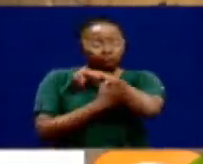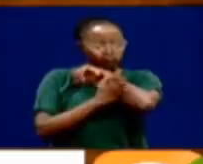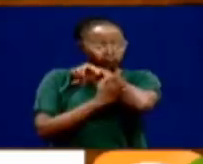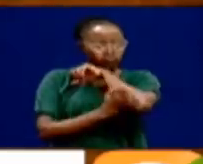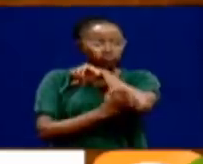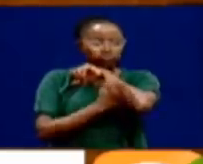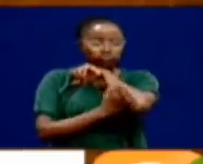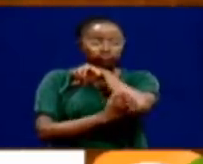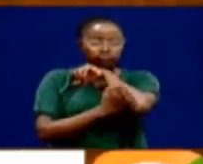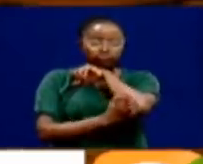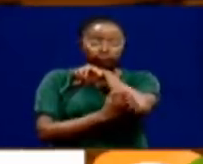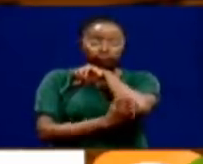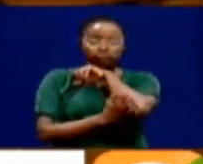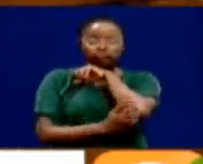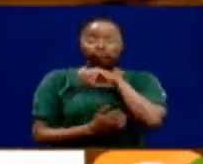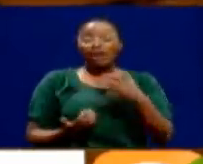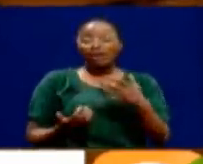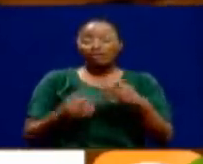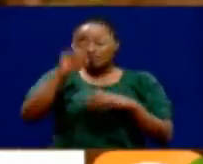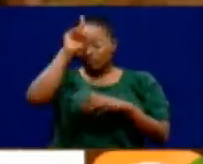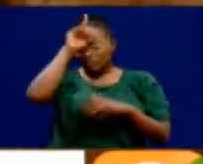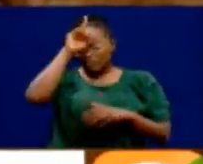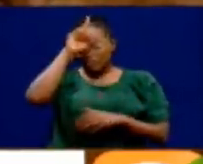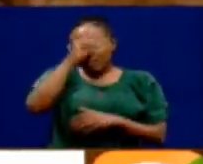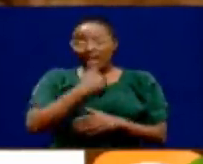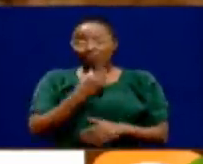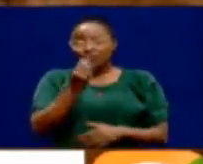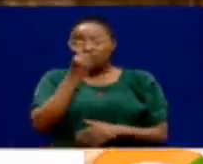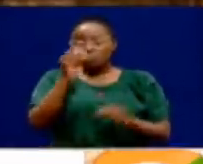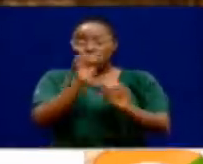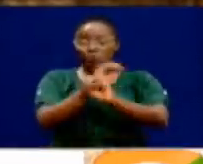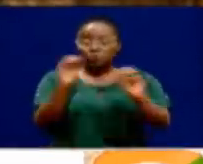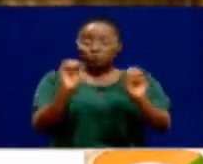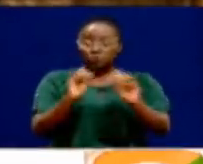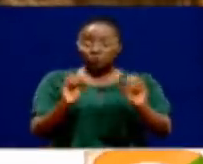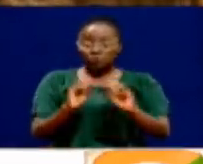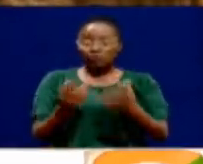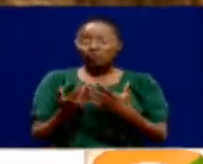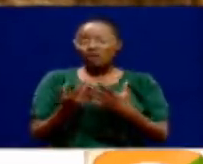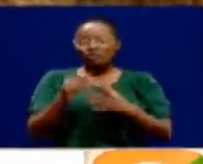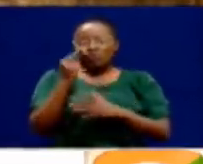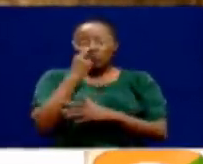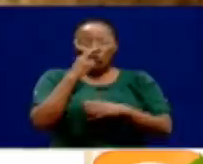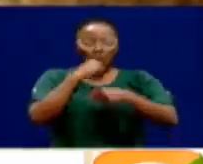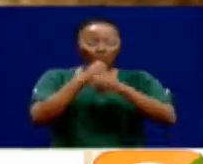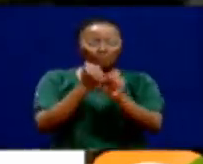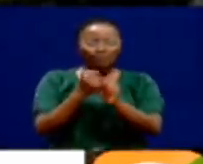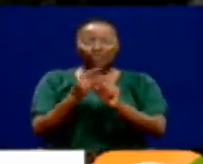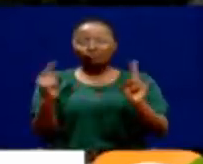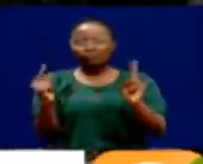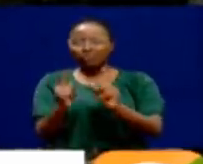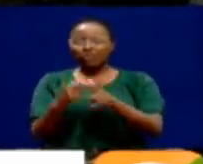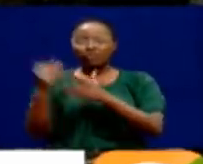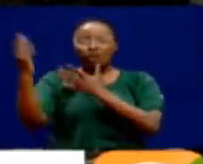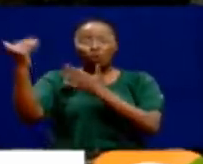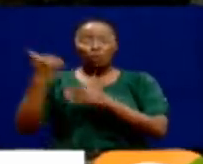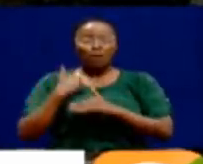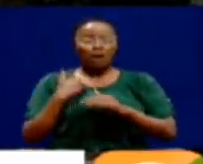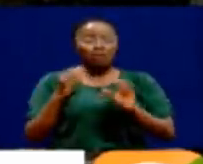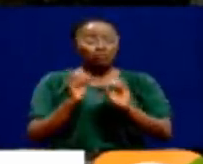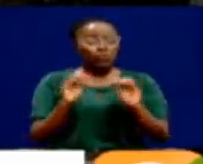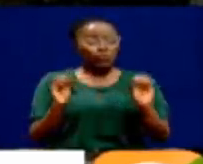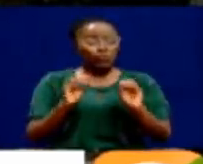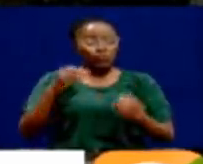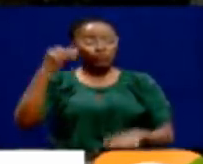poor and destitute existence, hardly any food to eat, makeshift homes, and very little hope for their